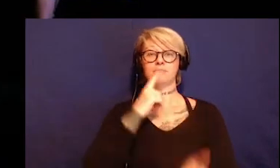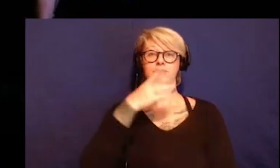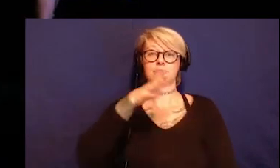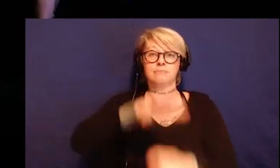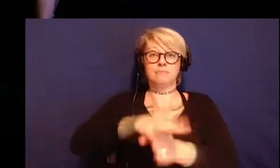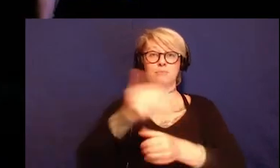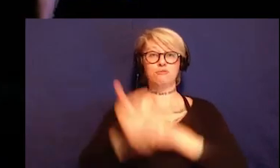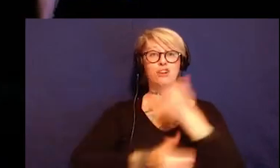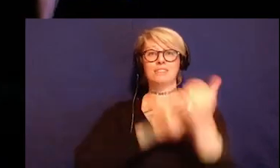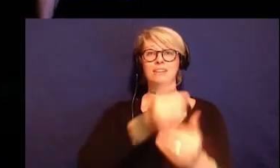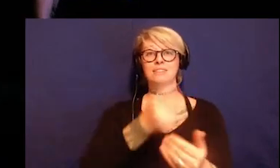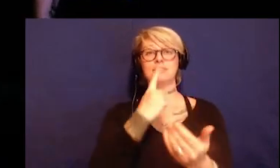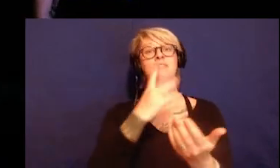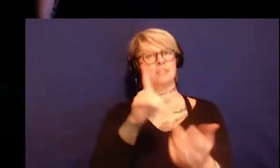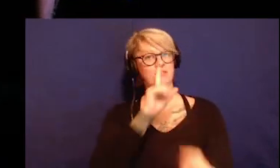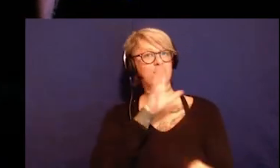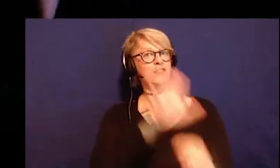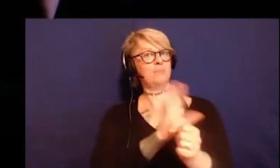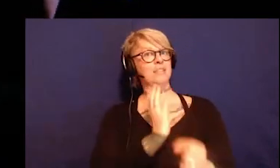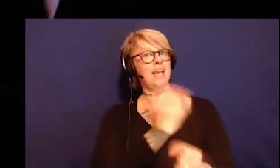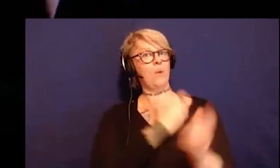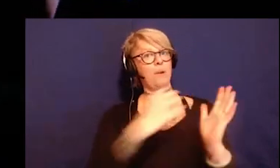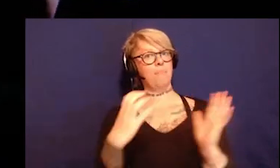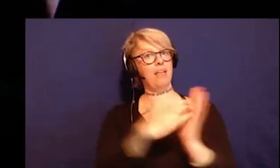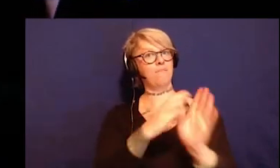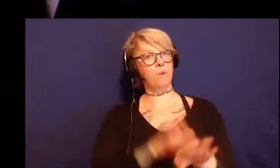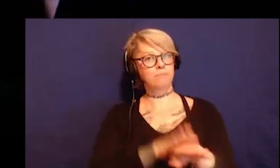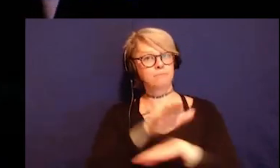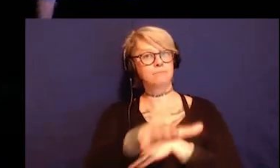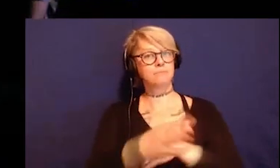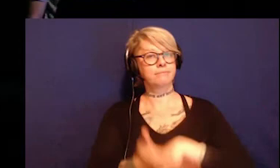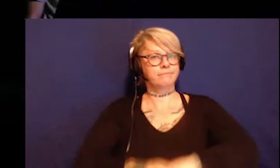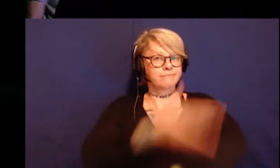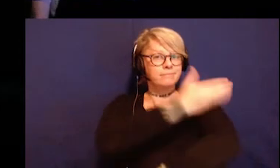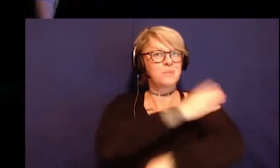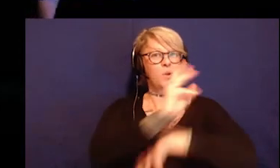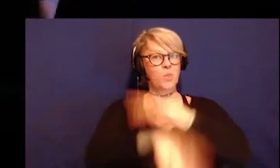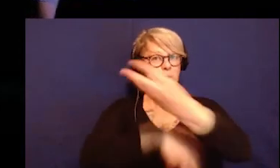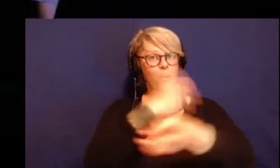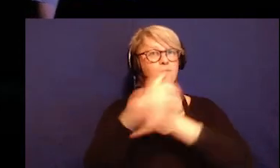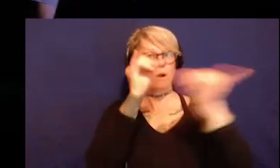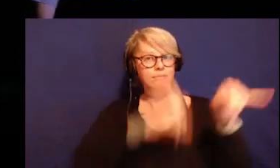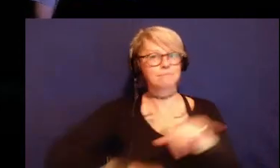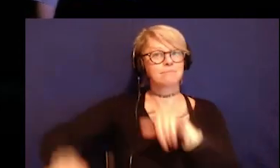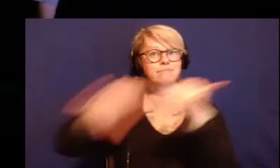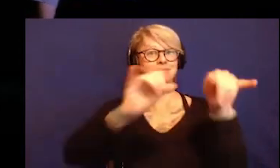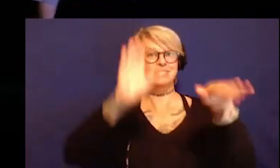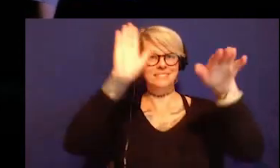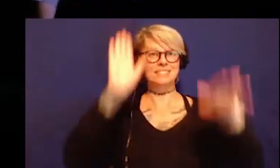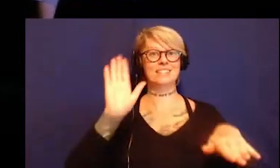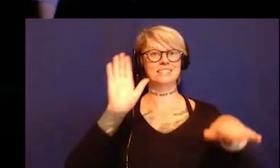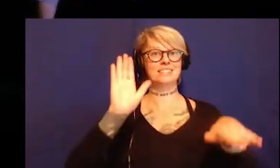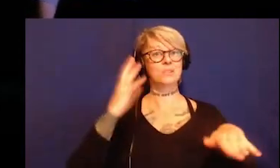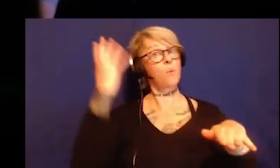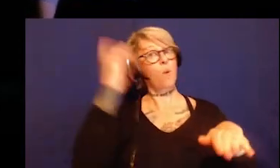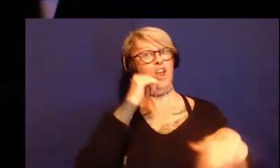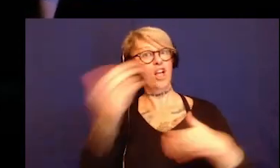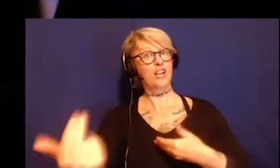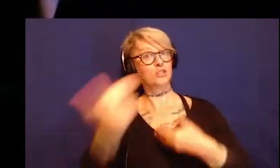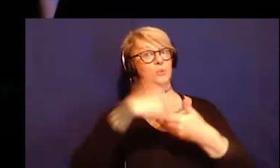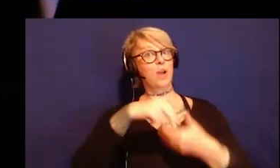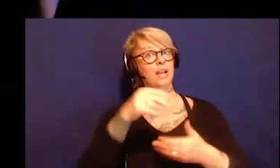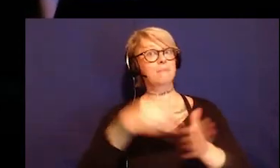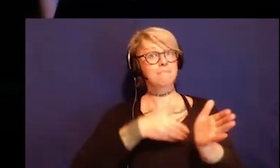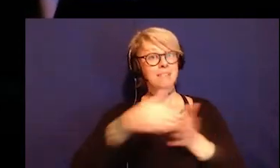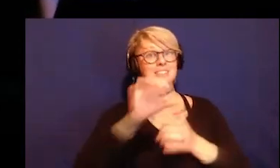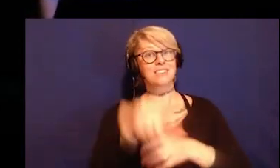us ensure that our platform makes the world a better place for all of its citizens. Won't you join the millions of other users